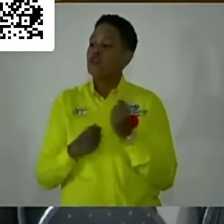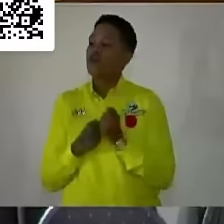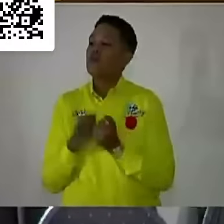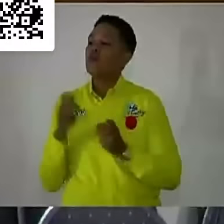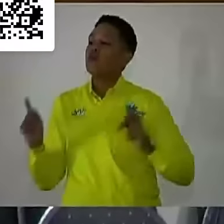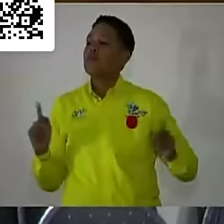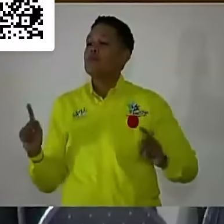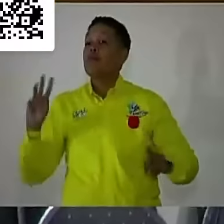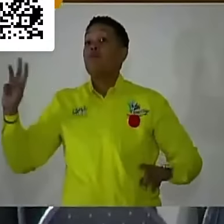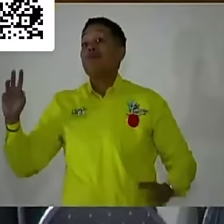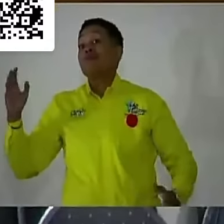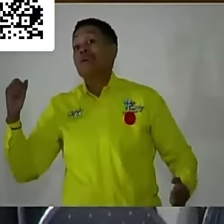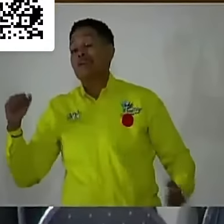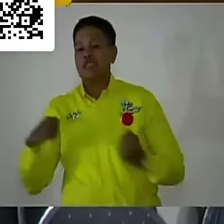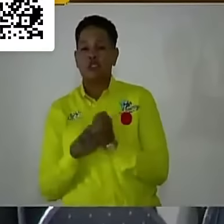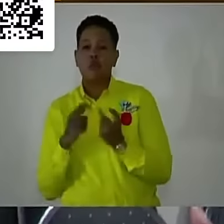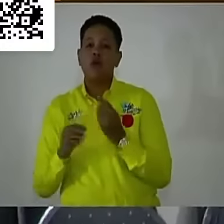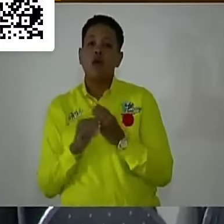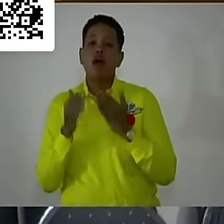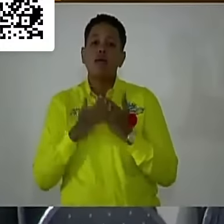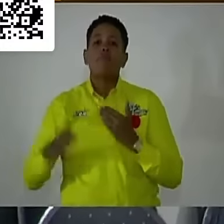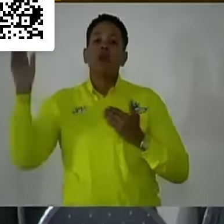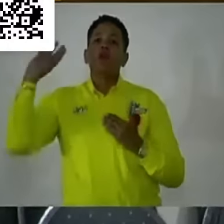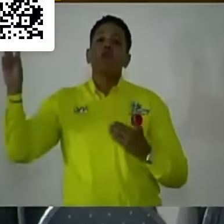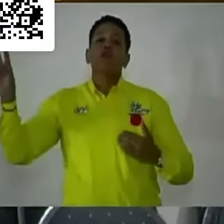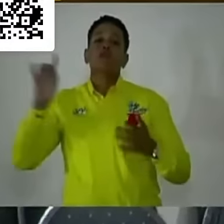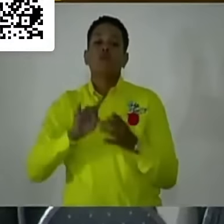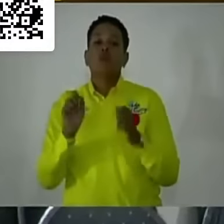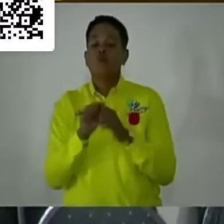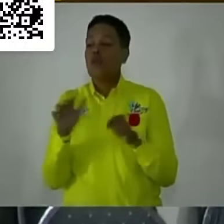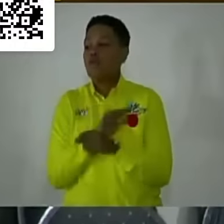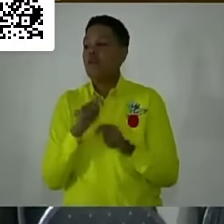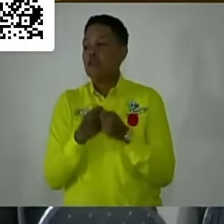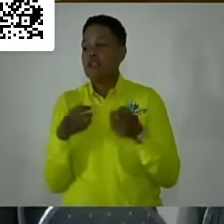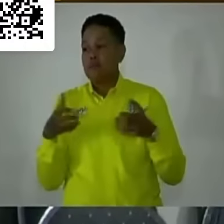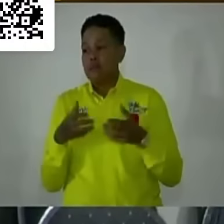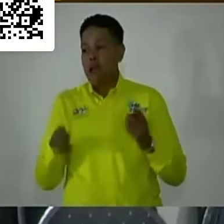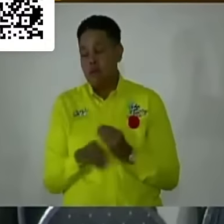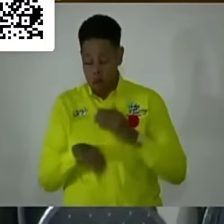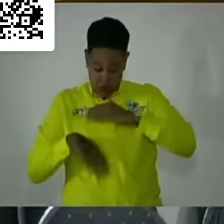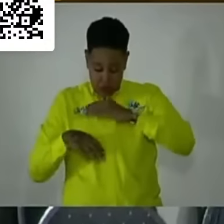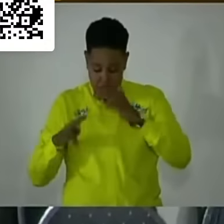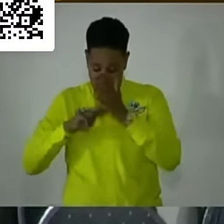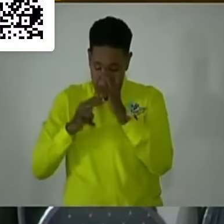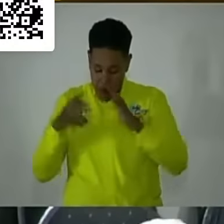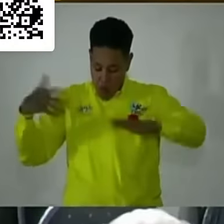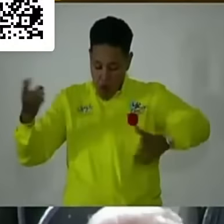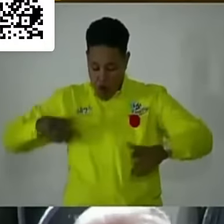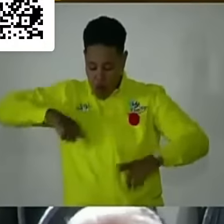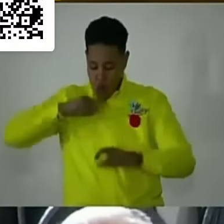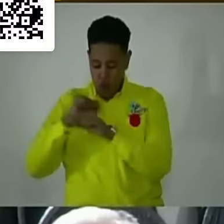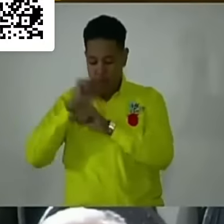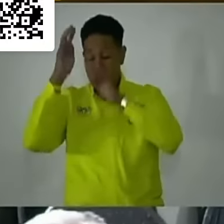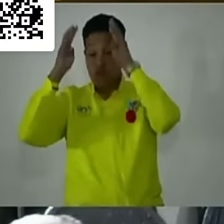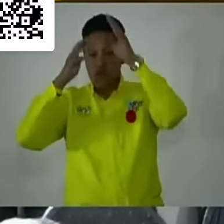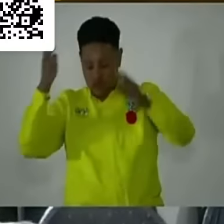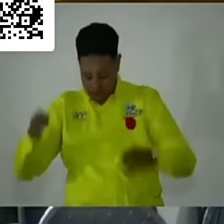of Westmoreland and even beyond Westmoreland with a full team, which basically means that we are